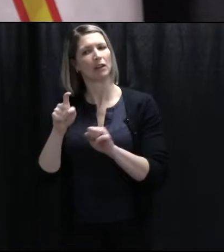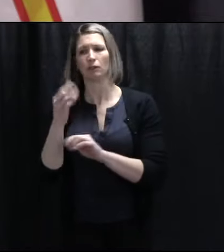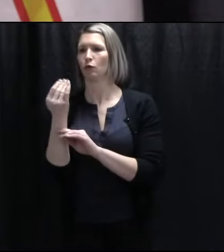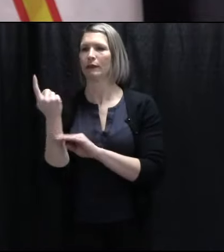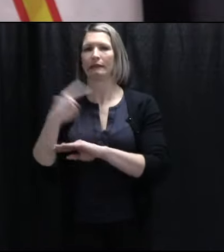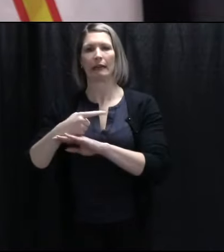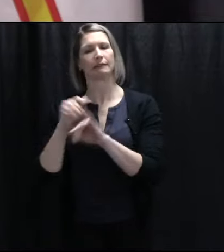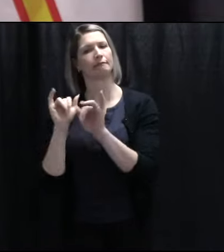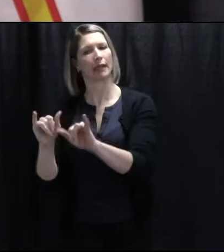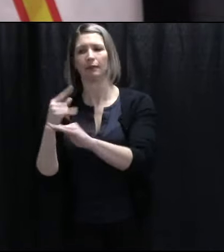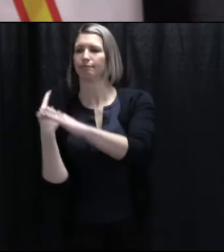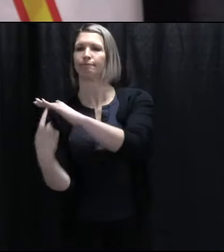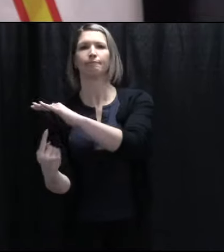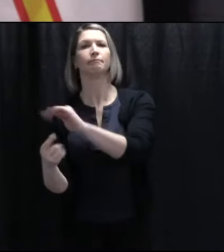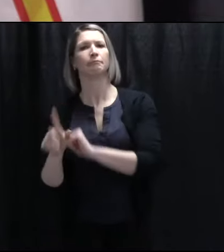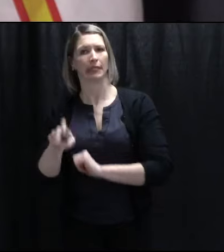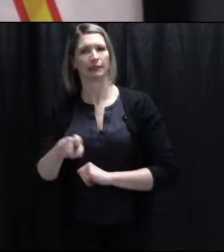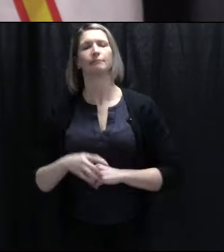days.